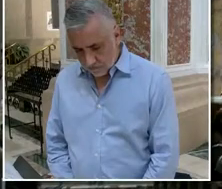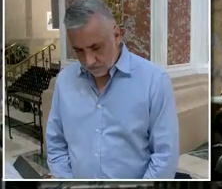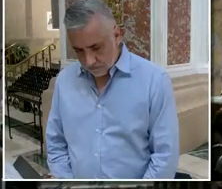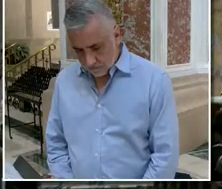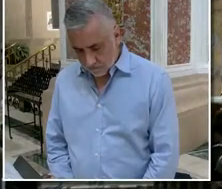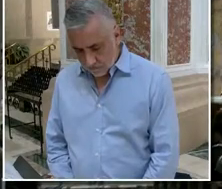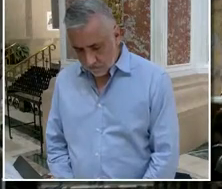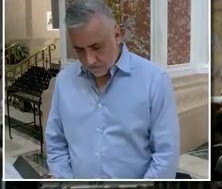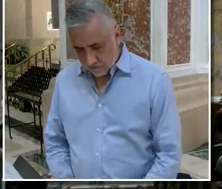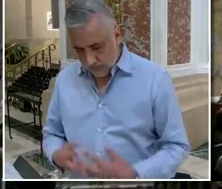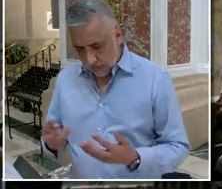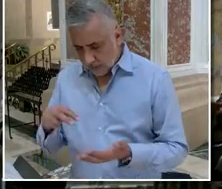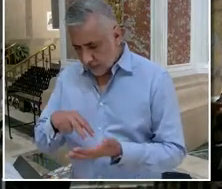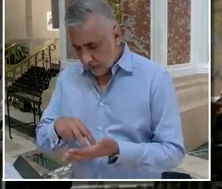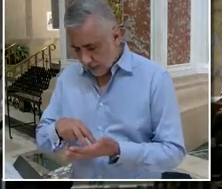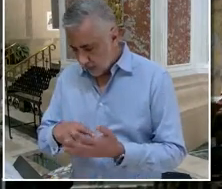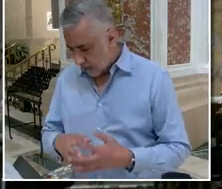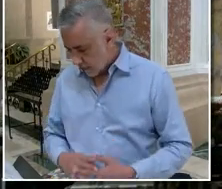Let us stand.